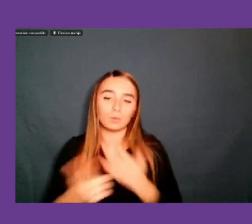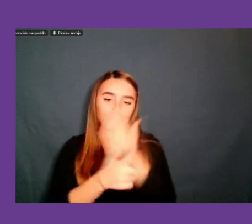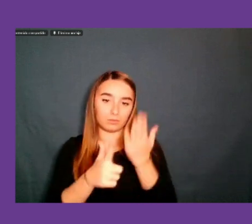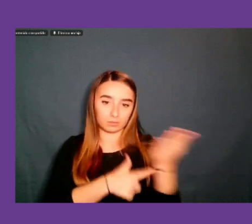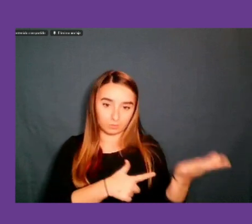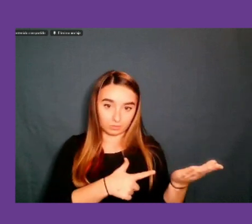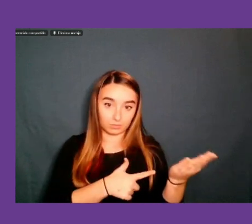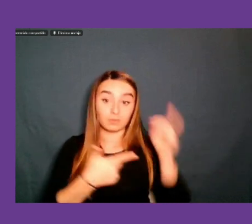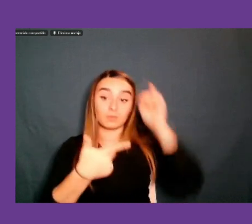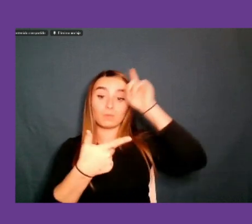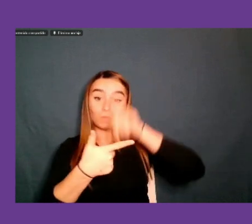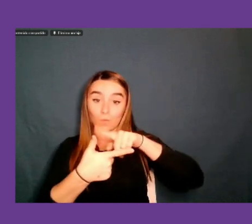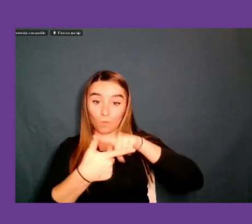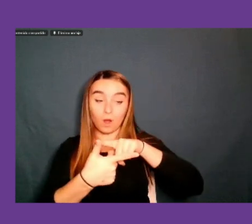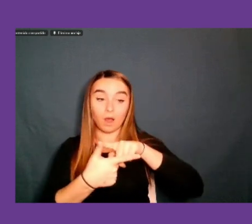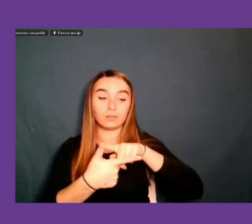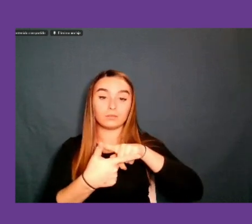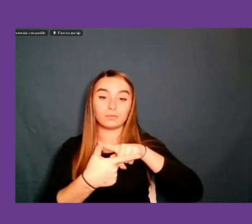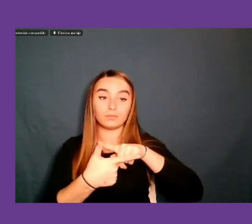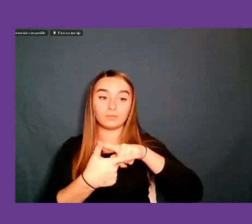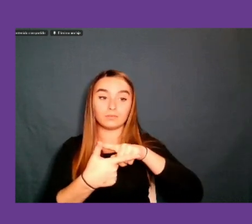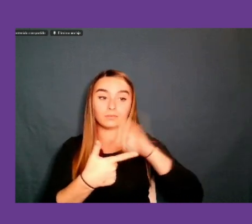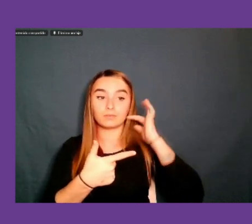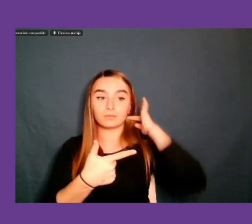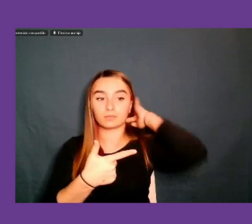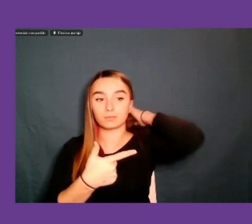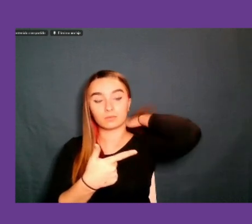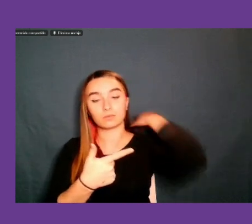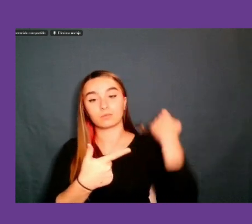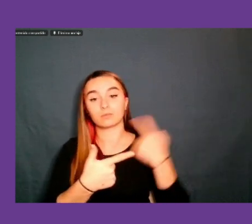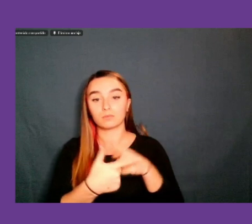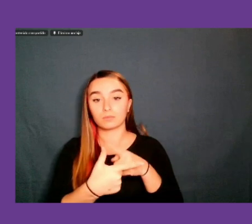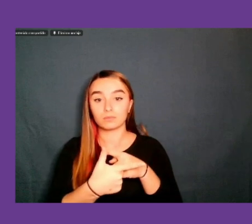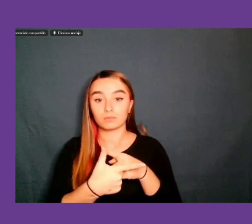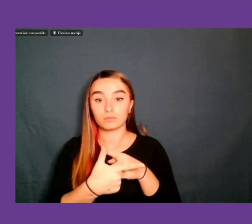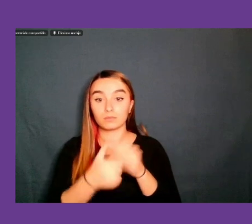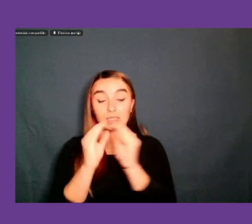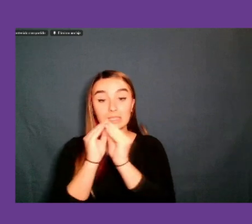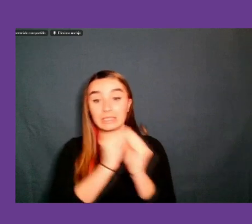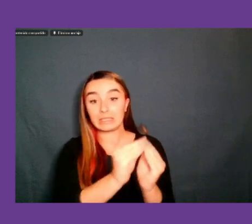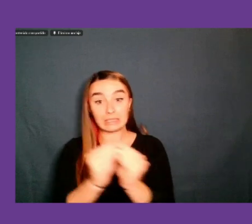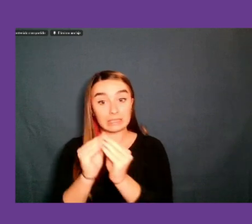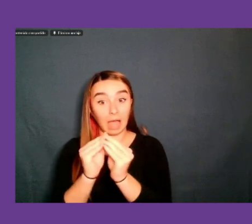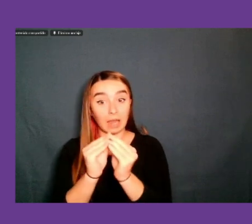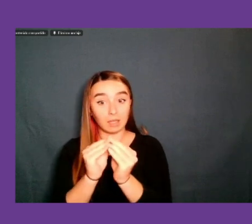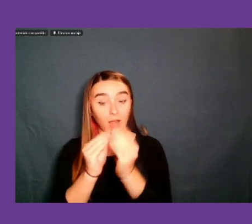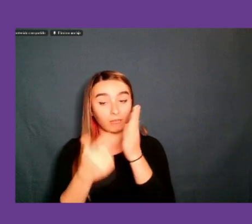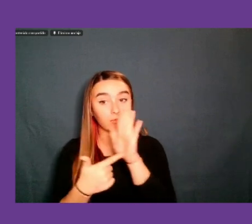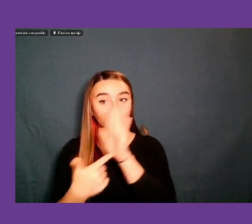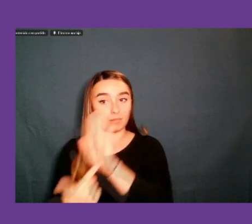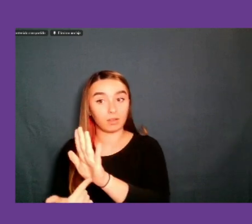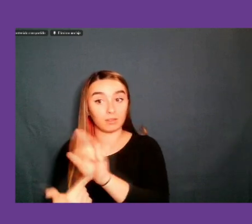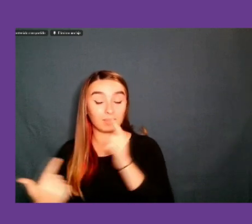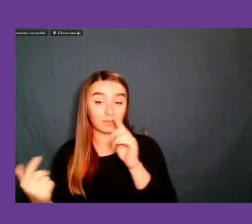environment. One will be fulfilling the harmonized standard that will be the new